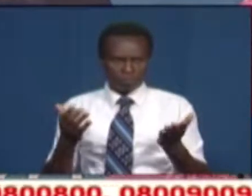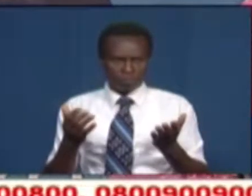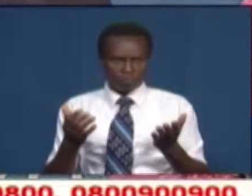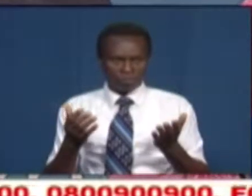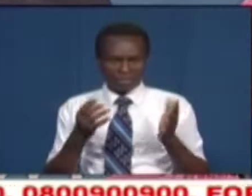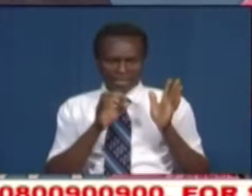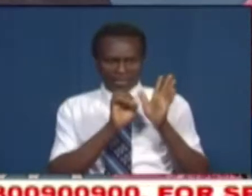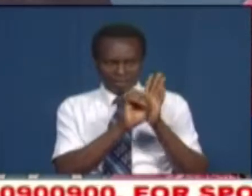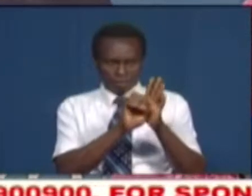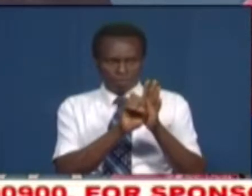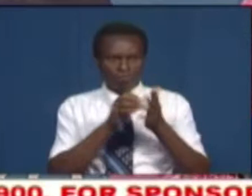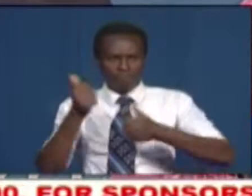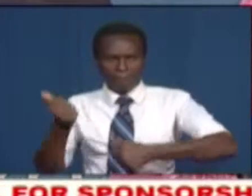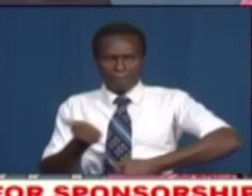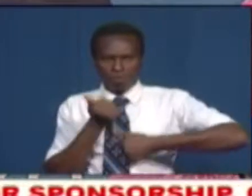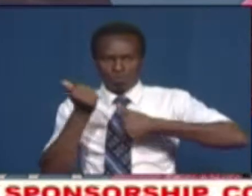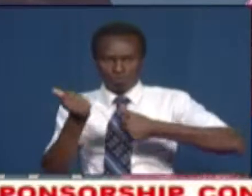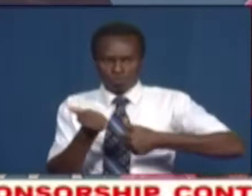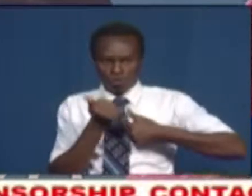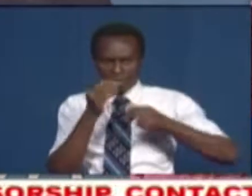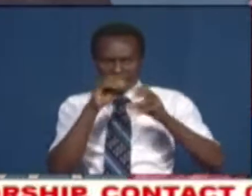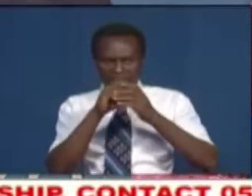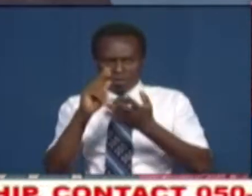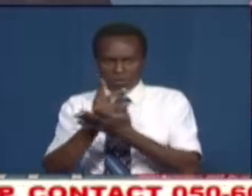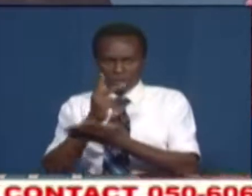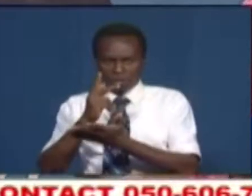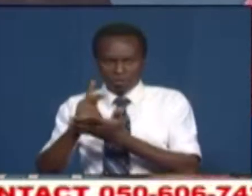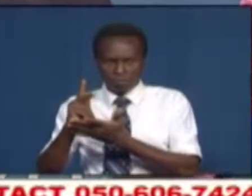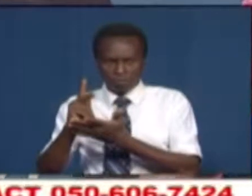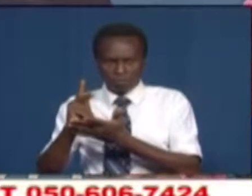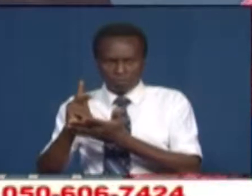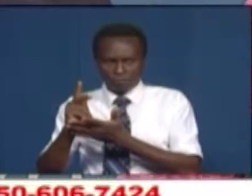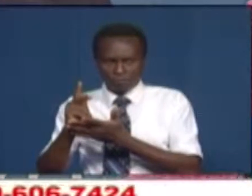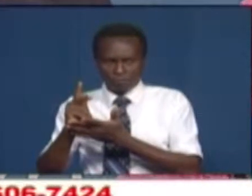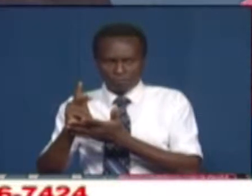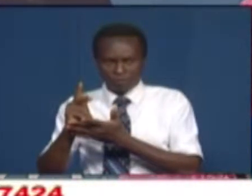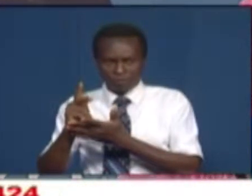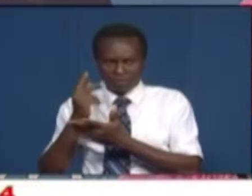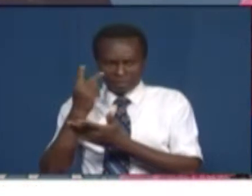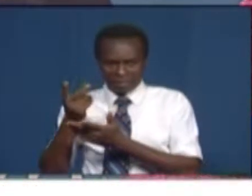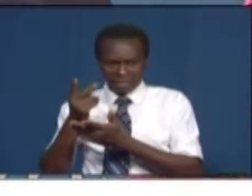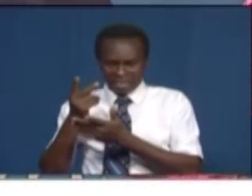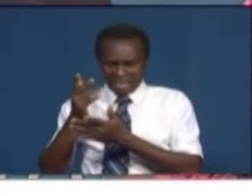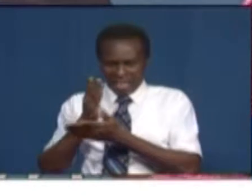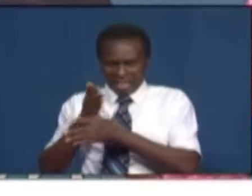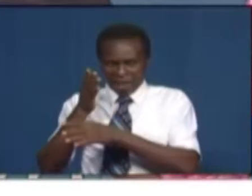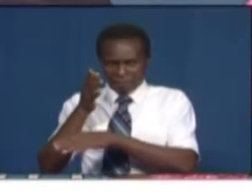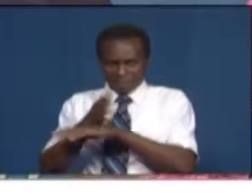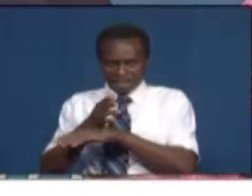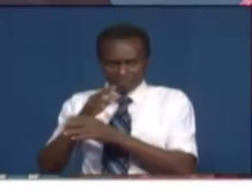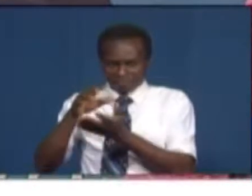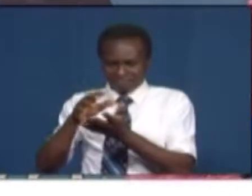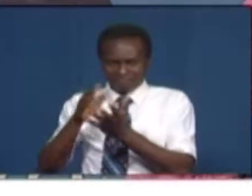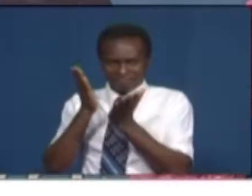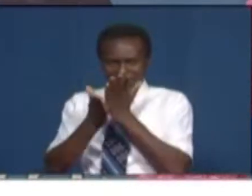let's say, banku in your kitchen, and then after mixing the dough, you decide to sieve it, to sieve this food and